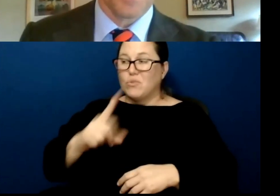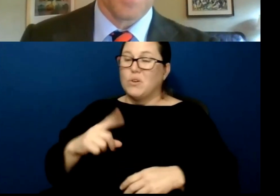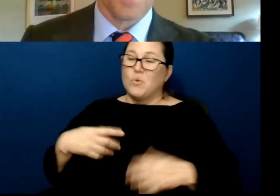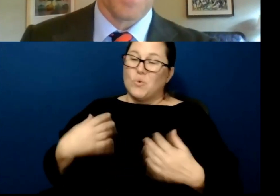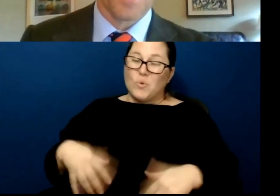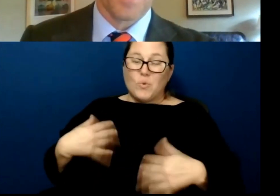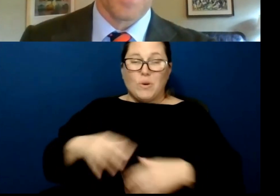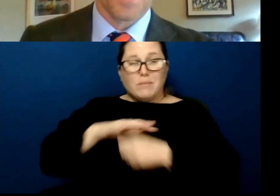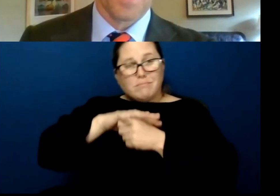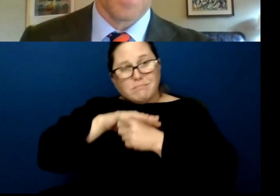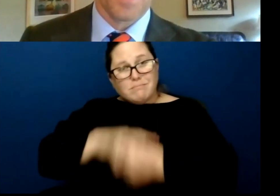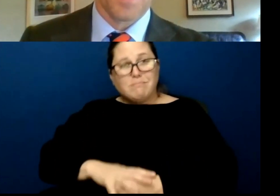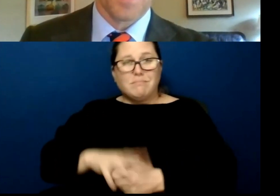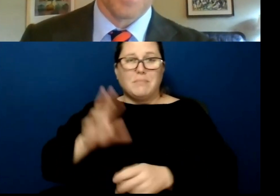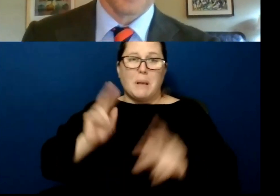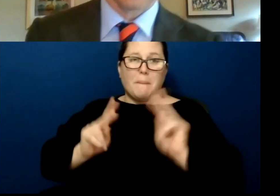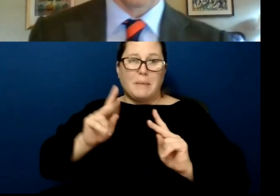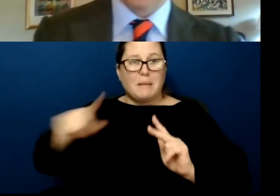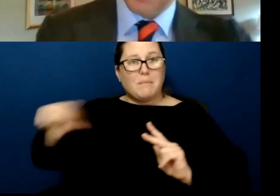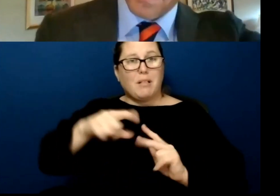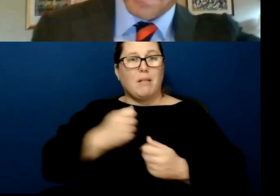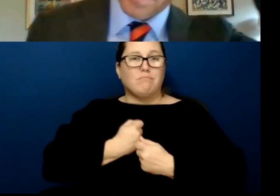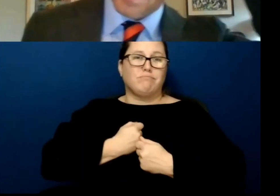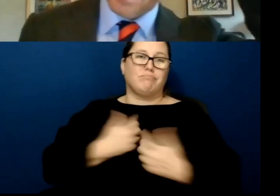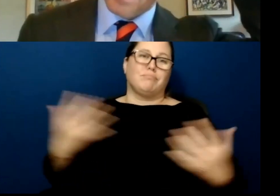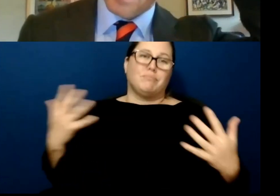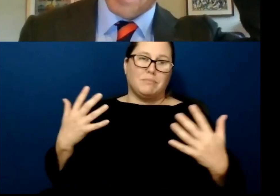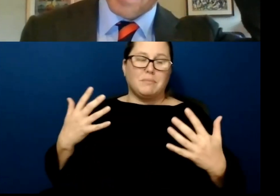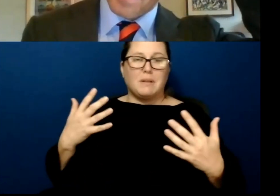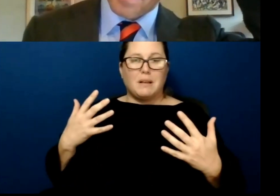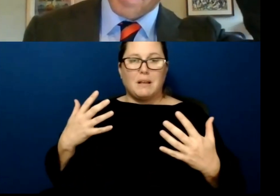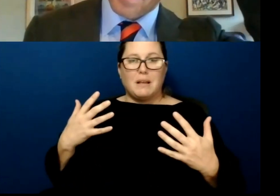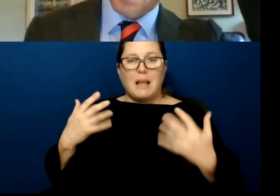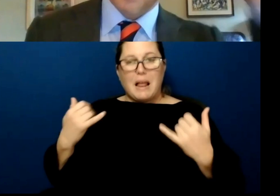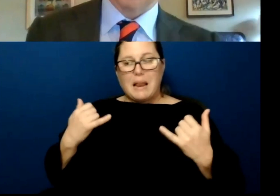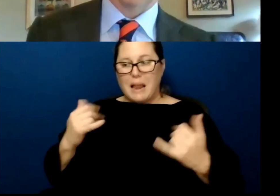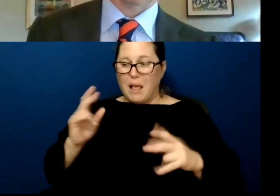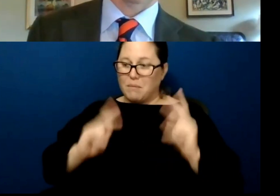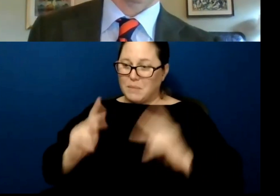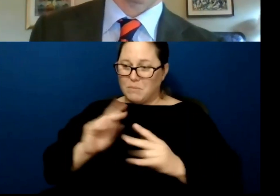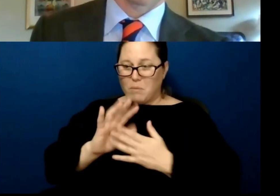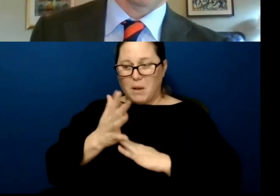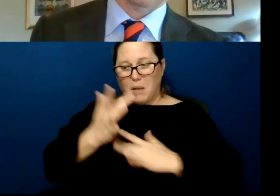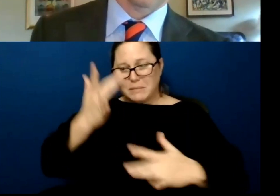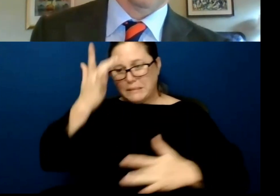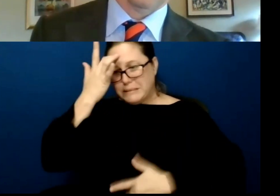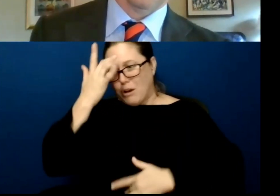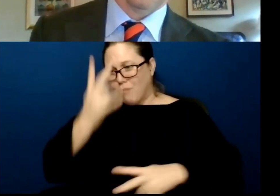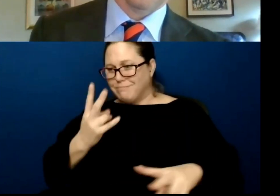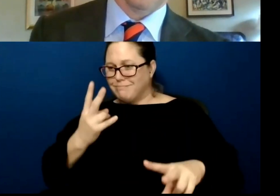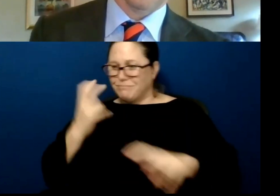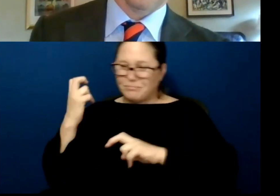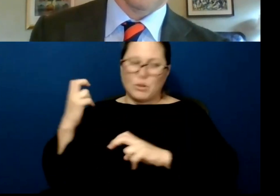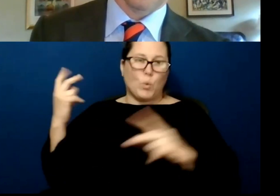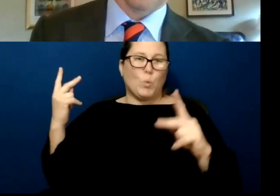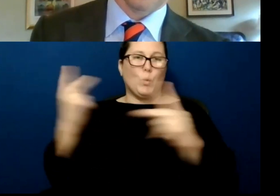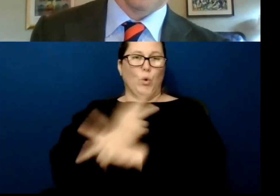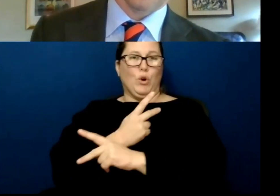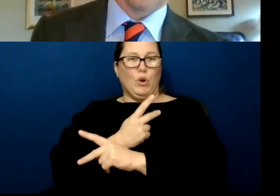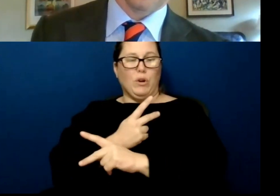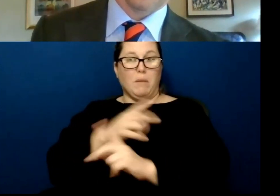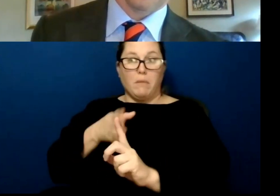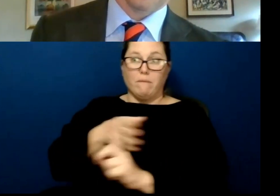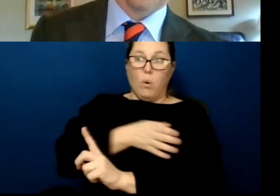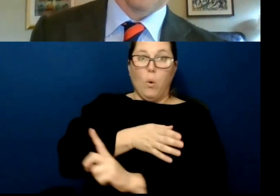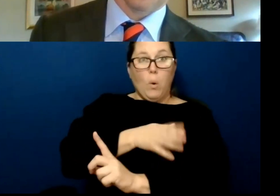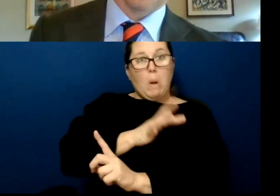It's been very, very busy, and people are much sicker, I think, than they were before COVID started. So, and I've